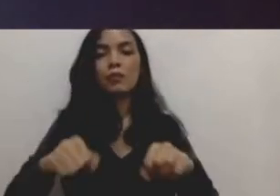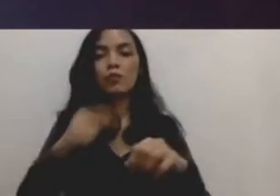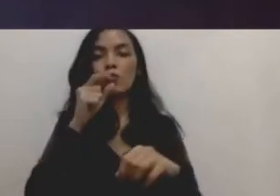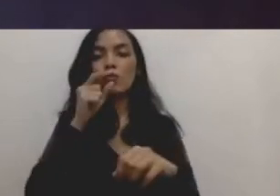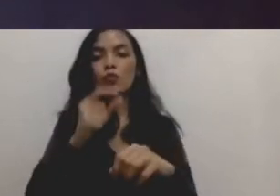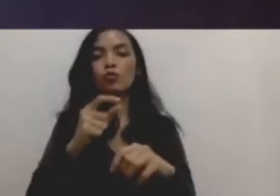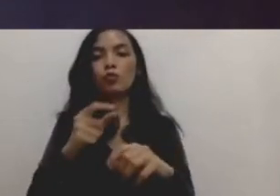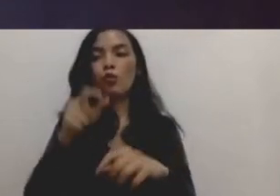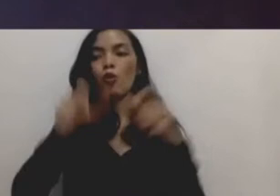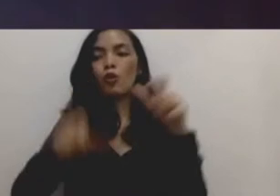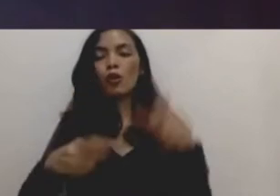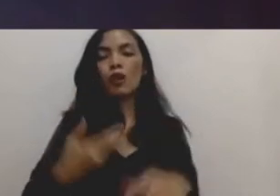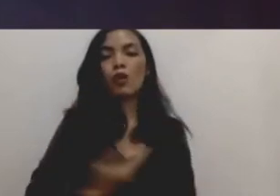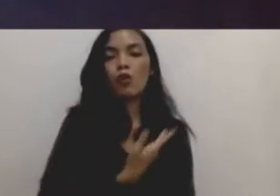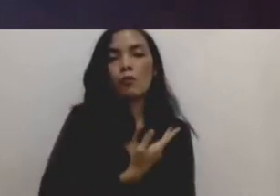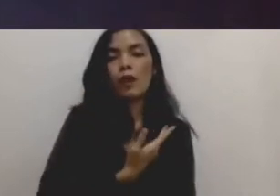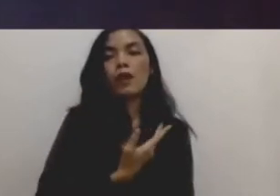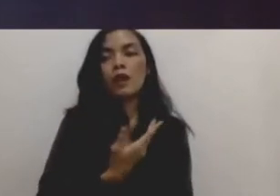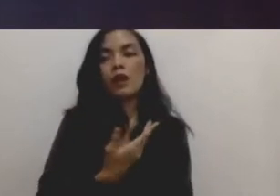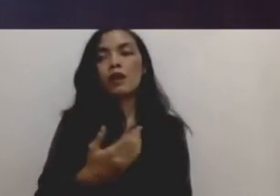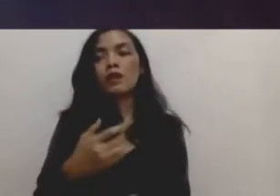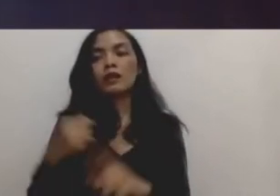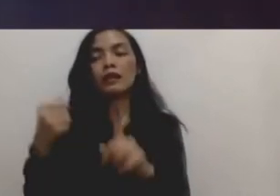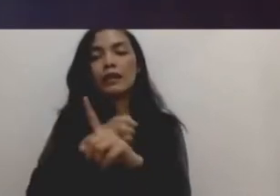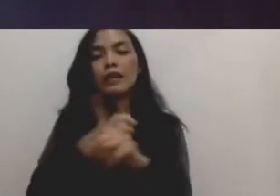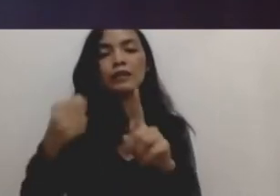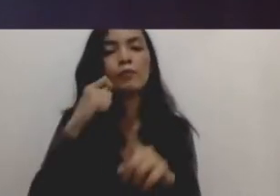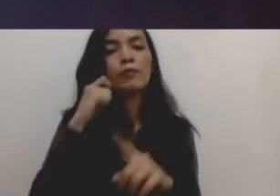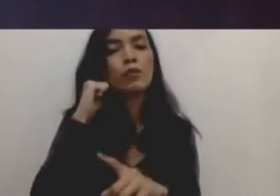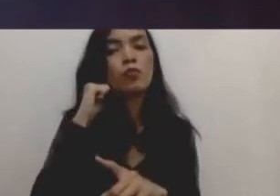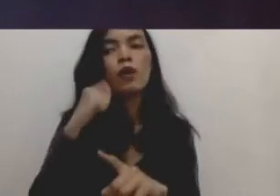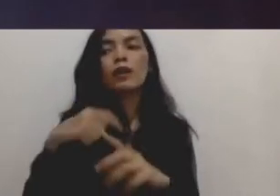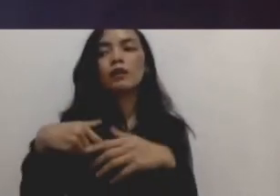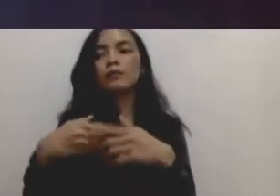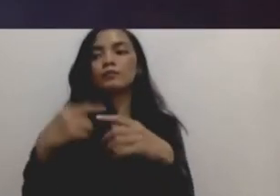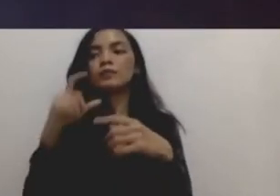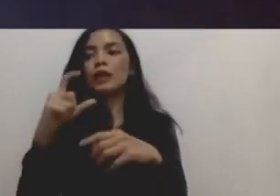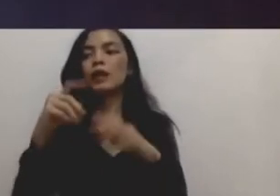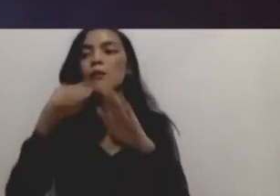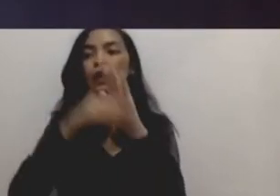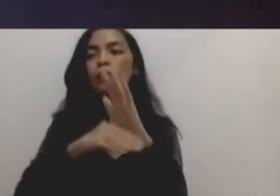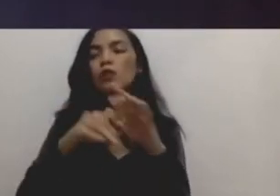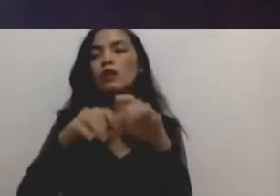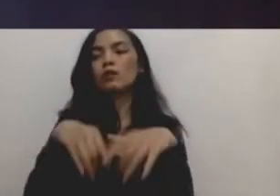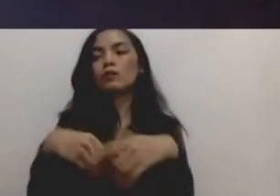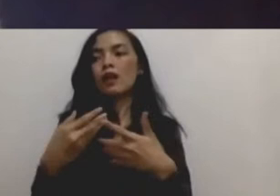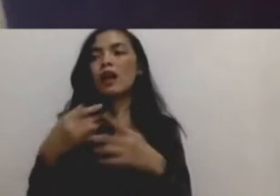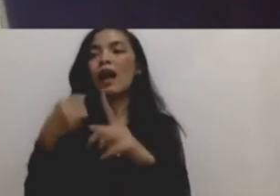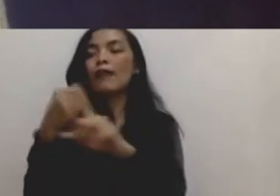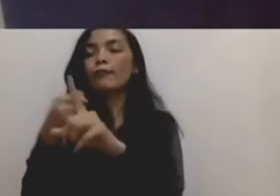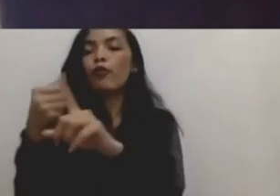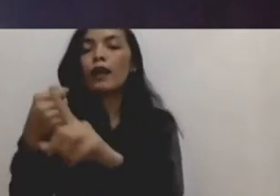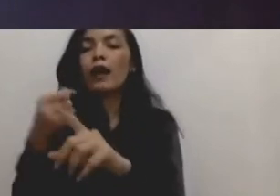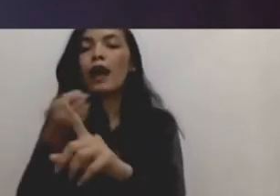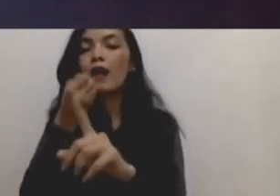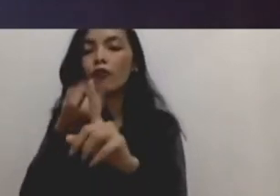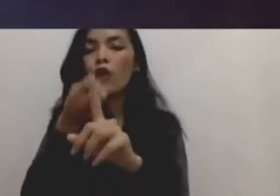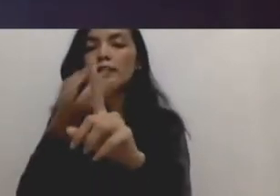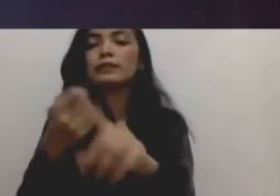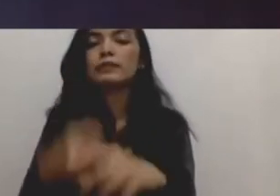survivors, services, and policy advocacy. And before we start our discussion, I would